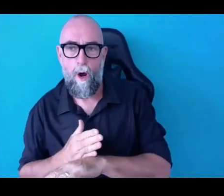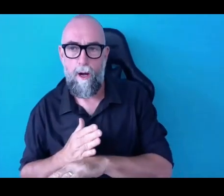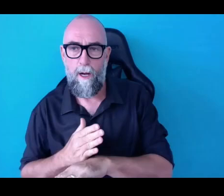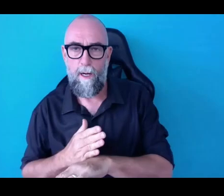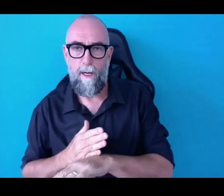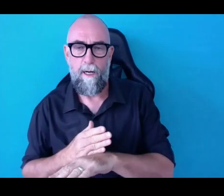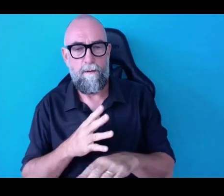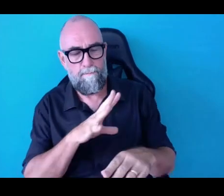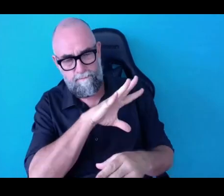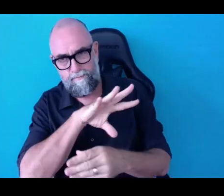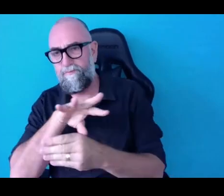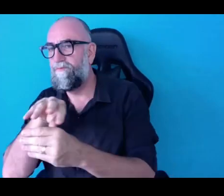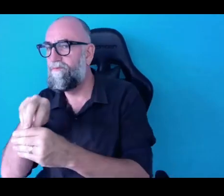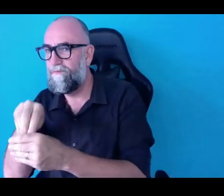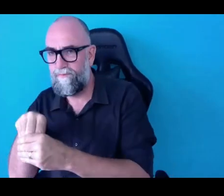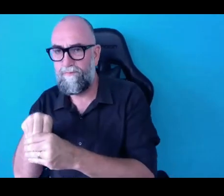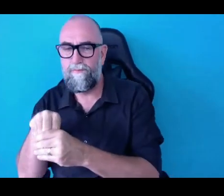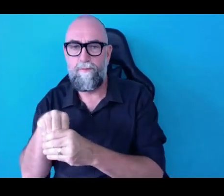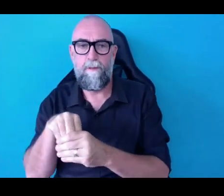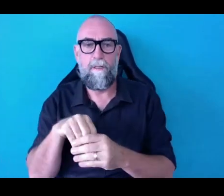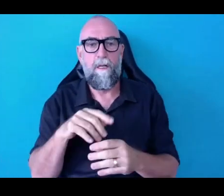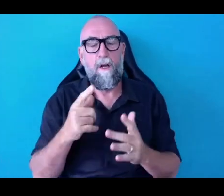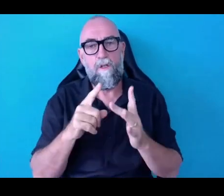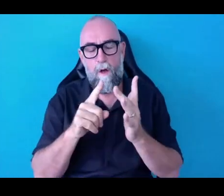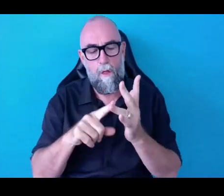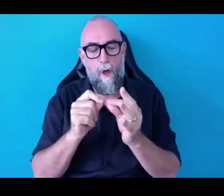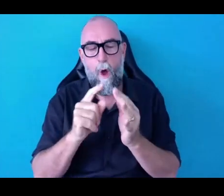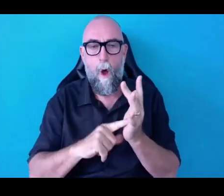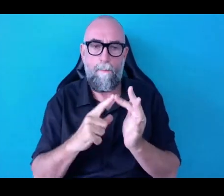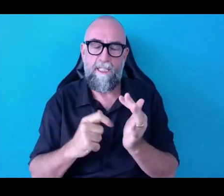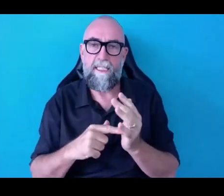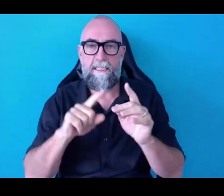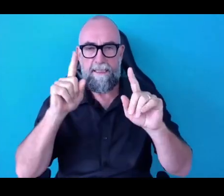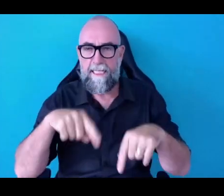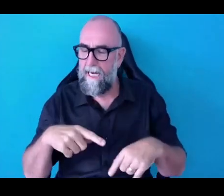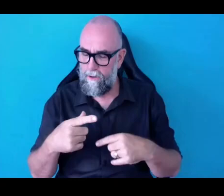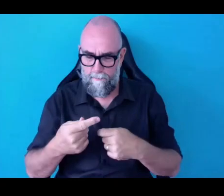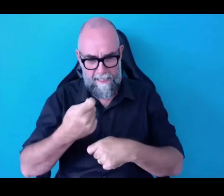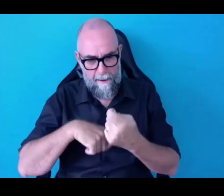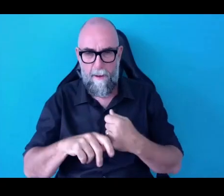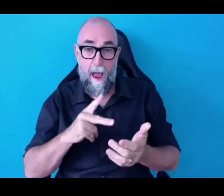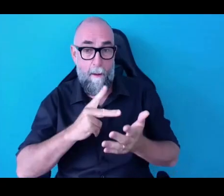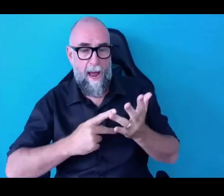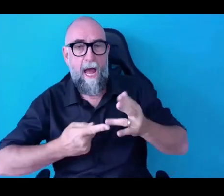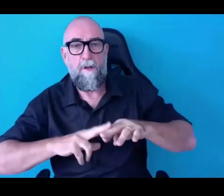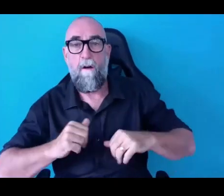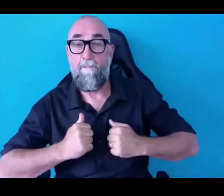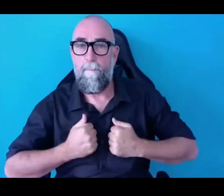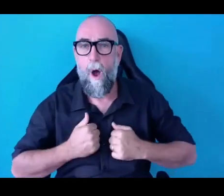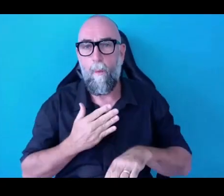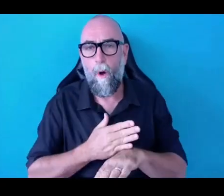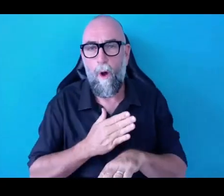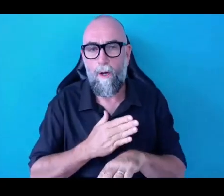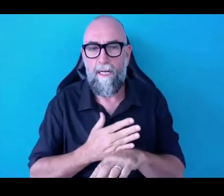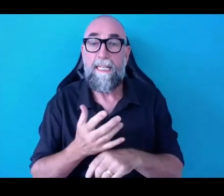natural progression to the objects actually just starting to enter into the artworks. And now whilst these